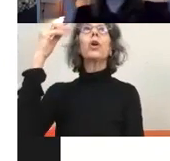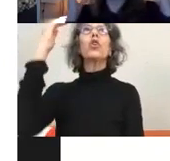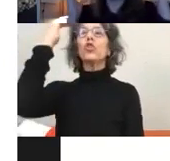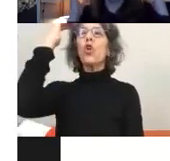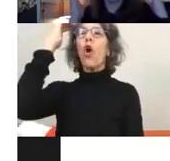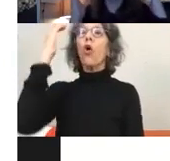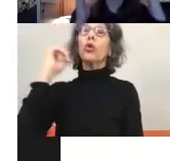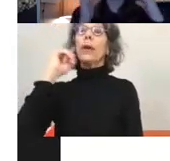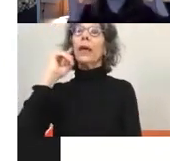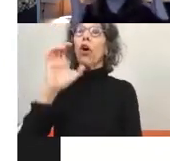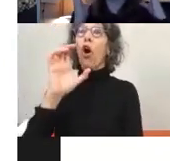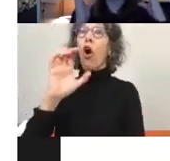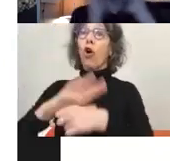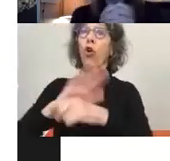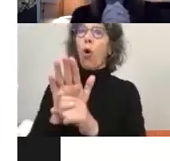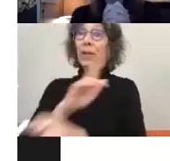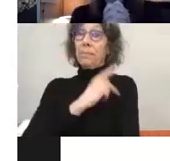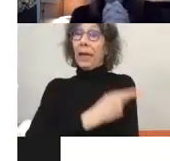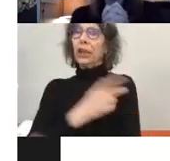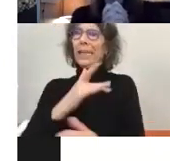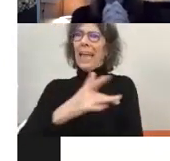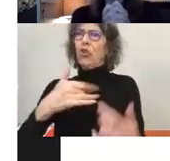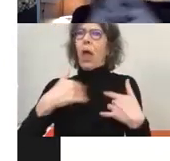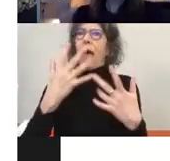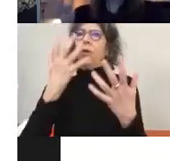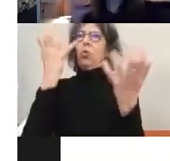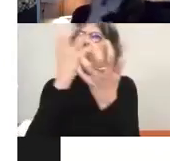having these vivid dreams, and like